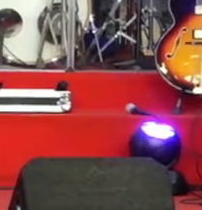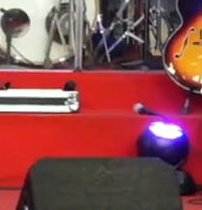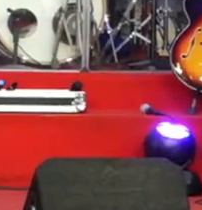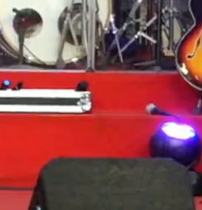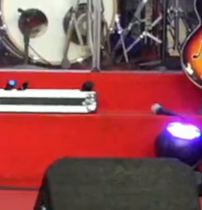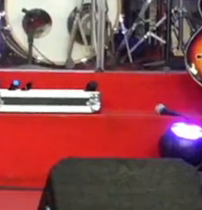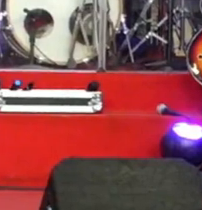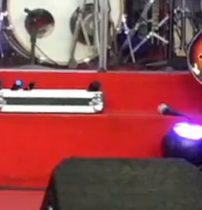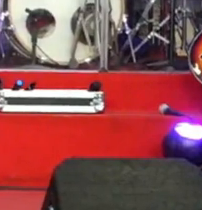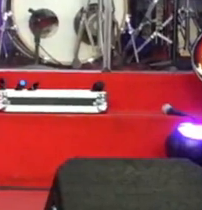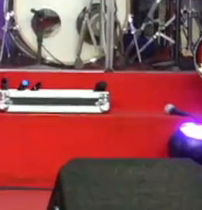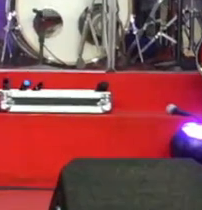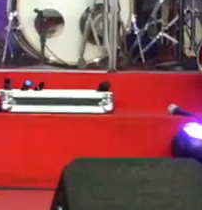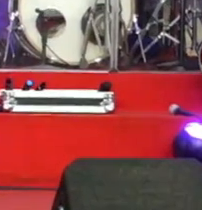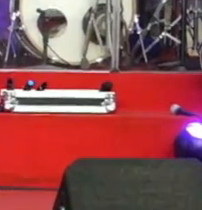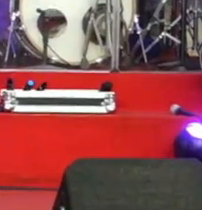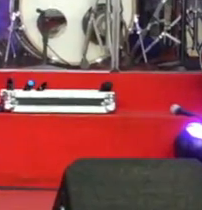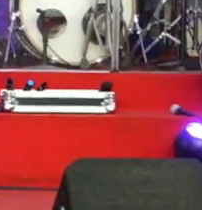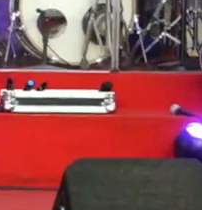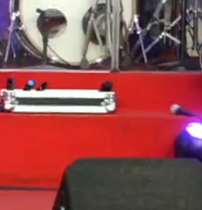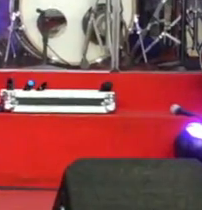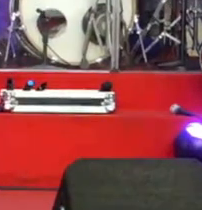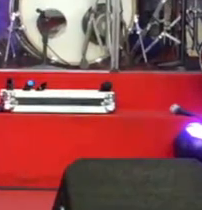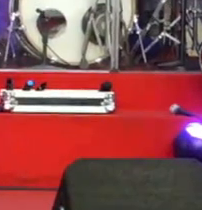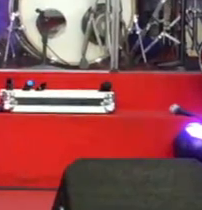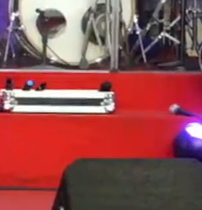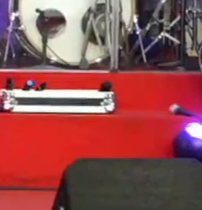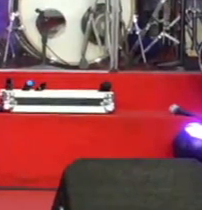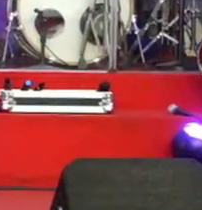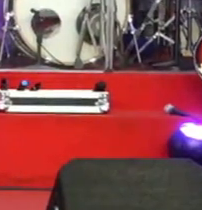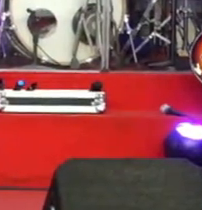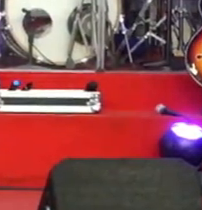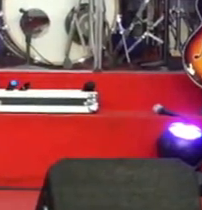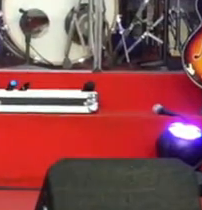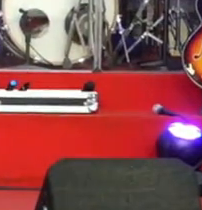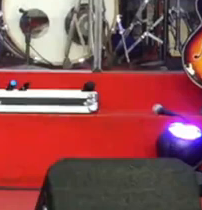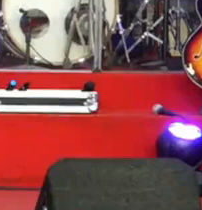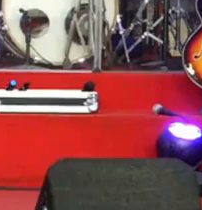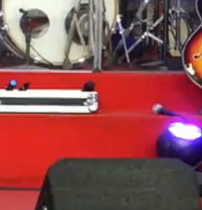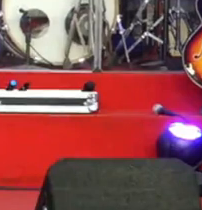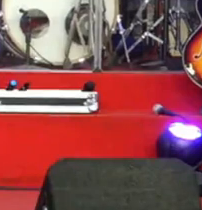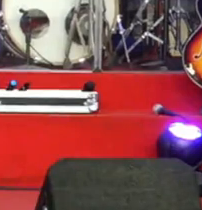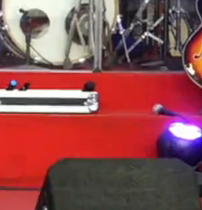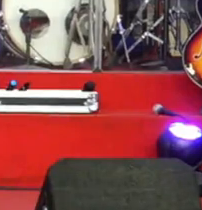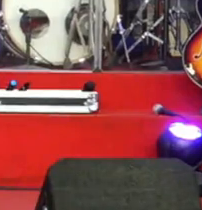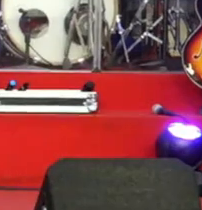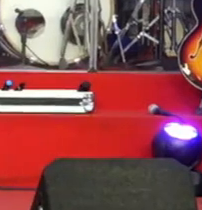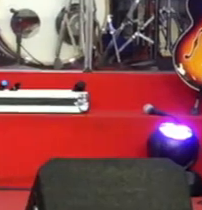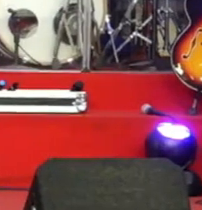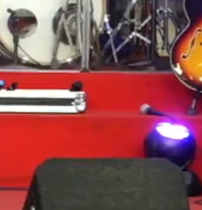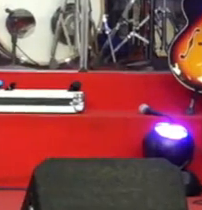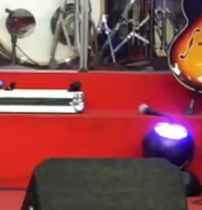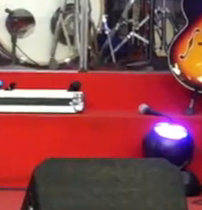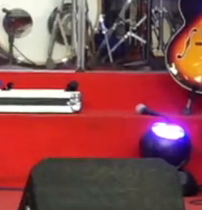to understand what is the purpose on the pressure that we find. If we can get grasp